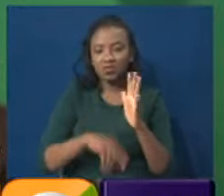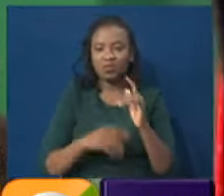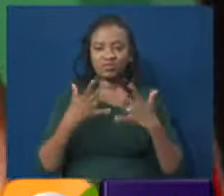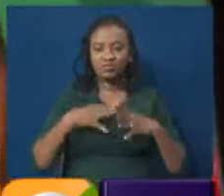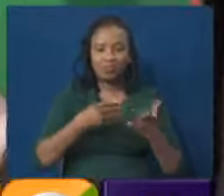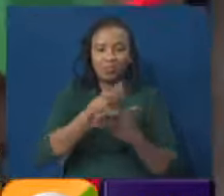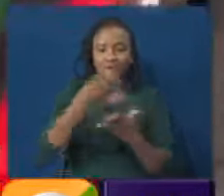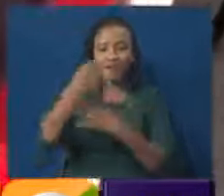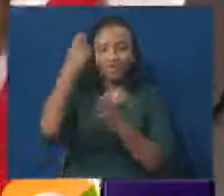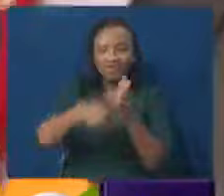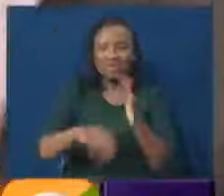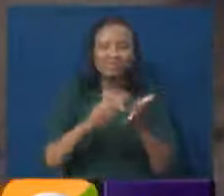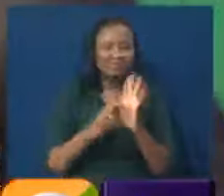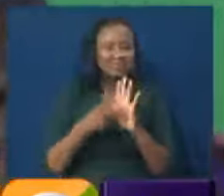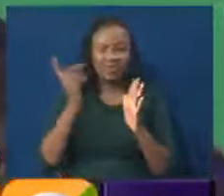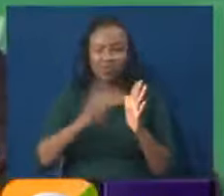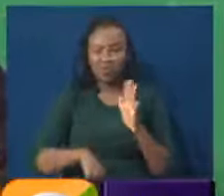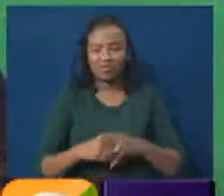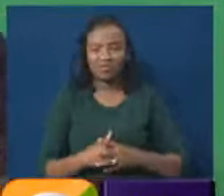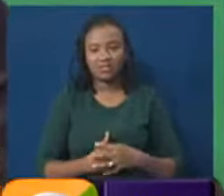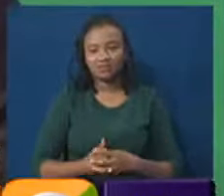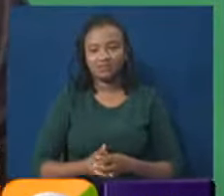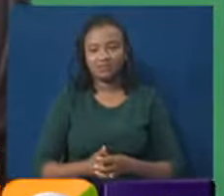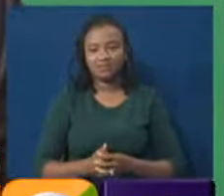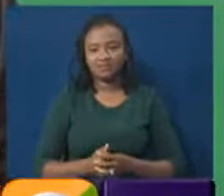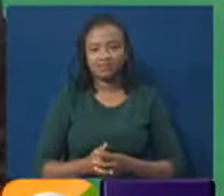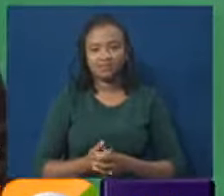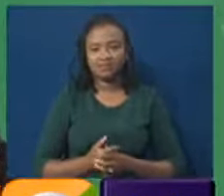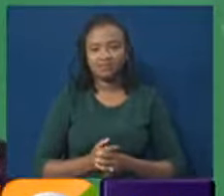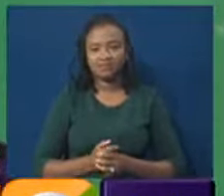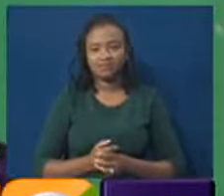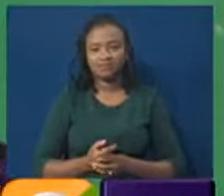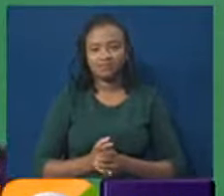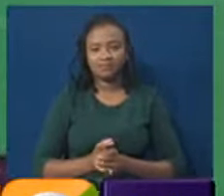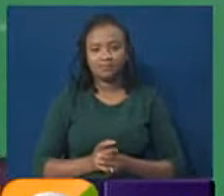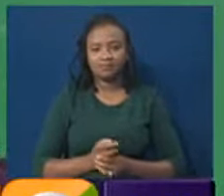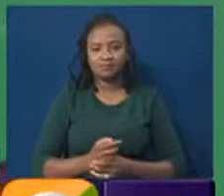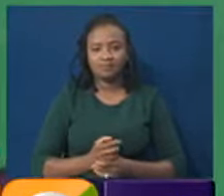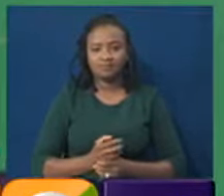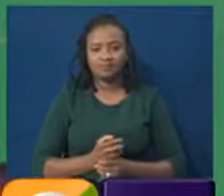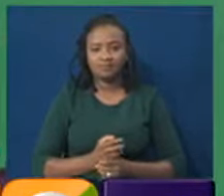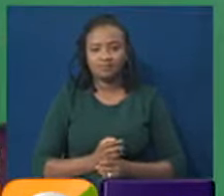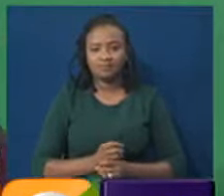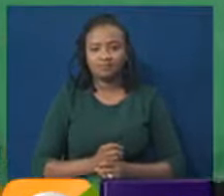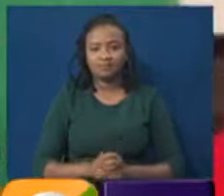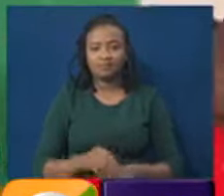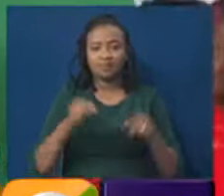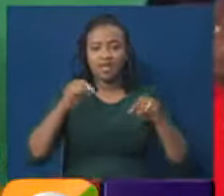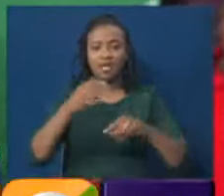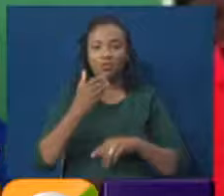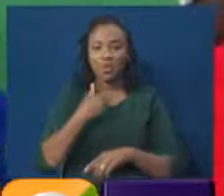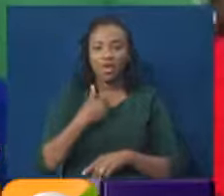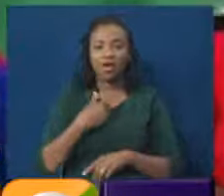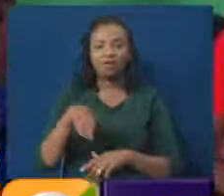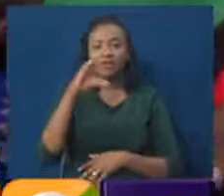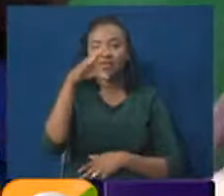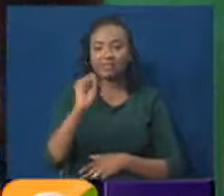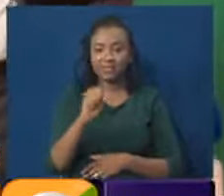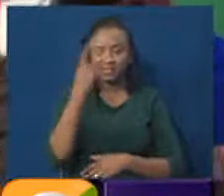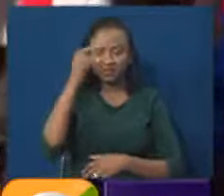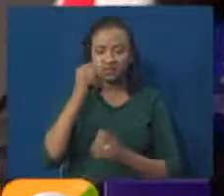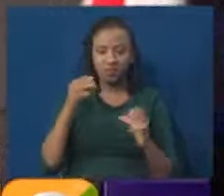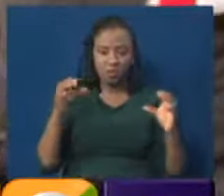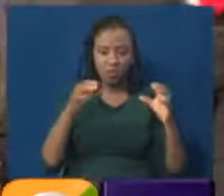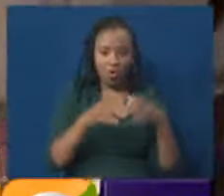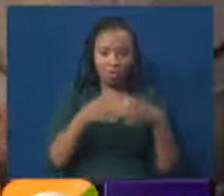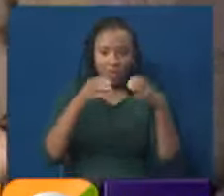tu. Asante. Going, what is happening on your end? Well, in studio we have Cabinet Secretary for Cooperatives, Simon